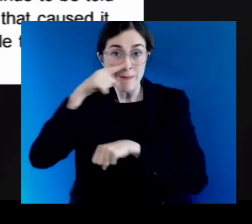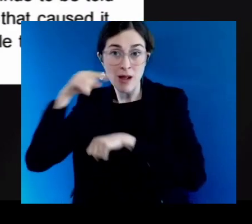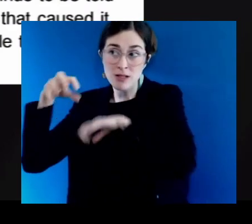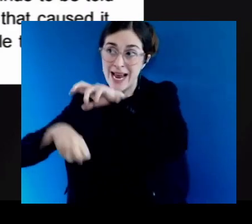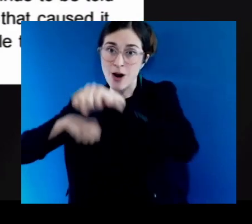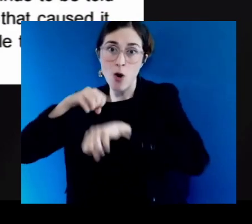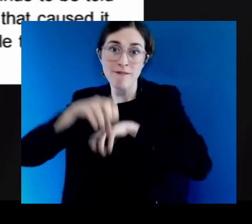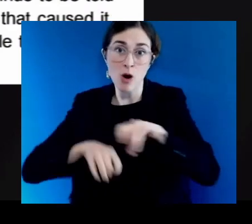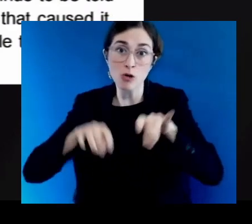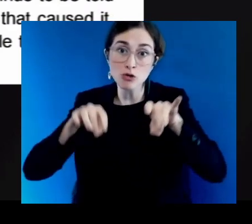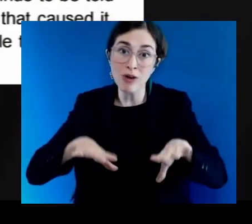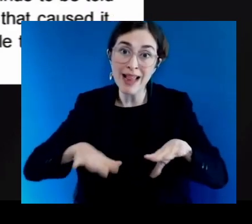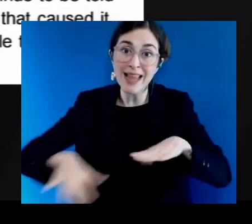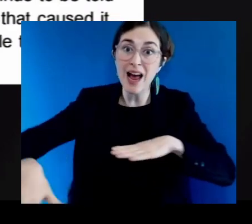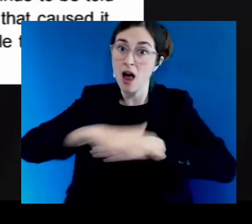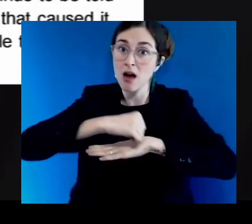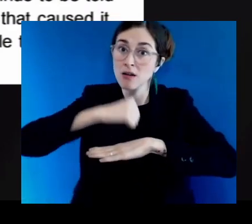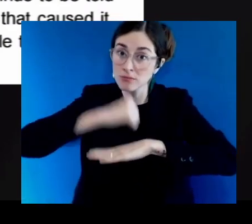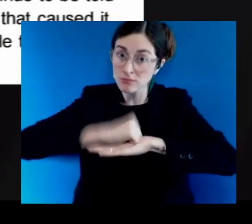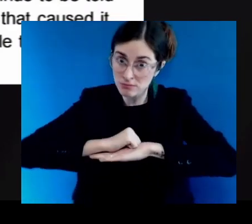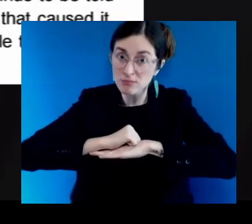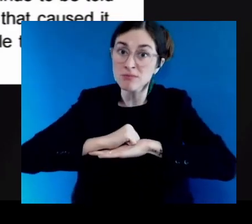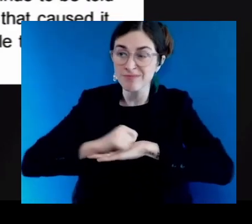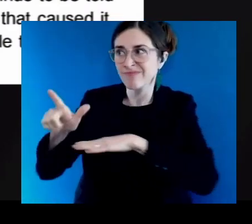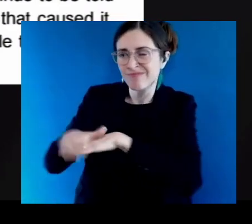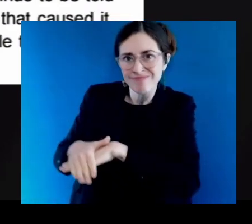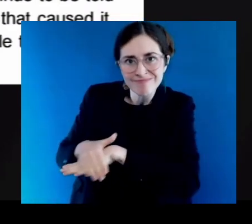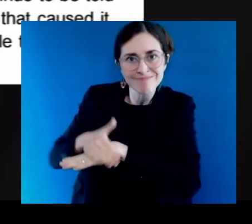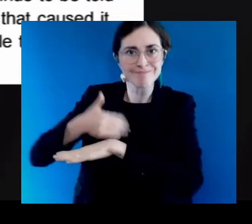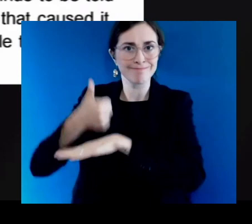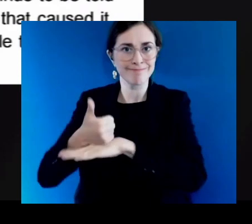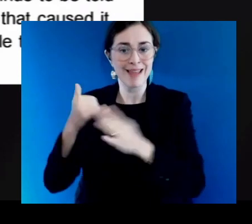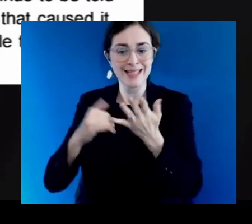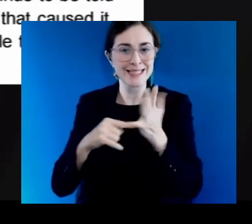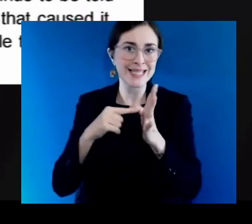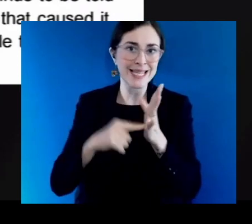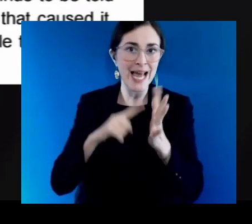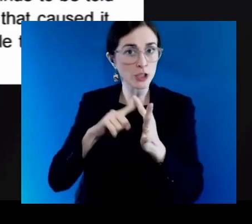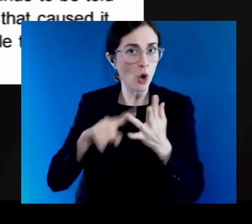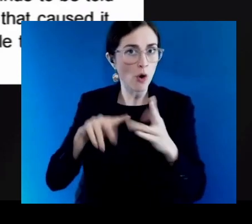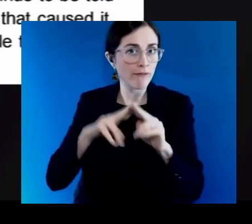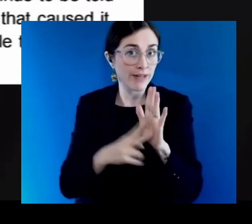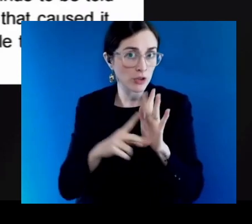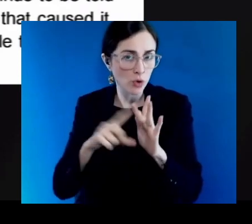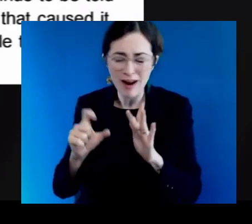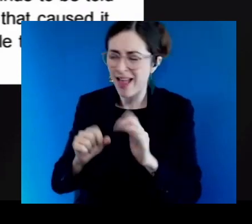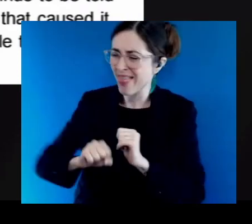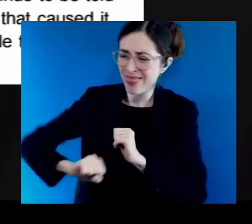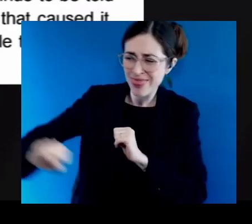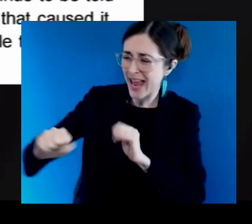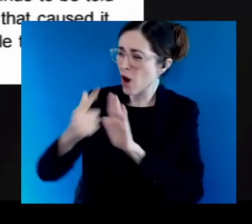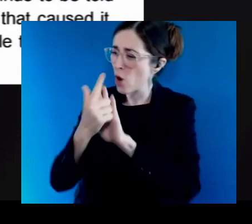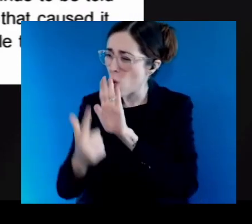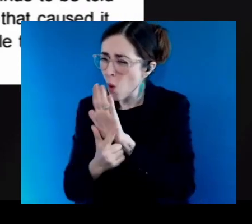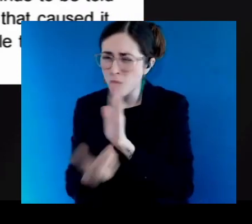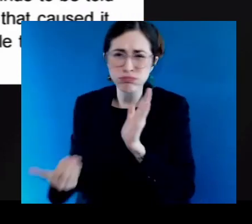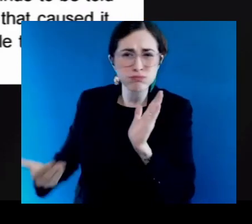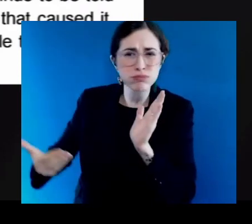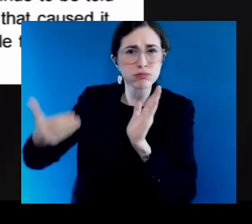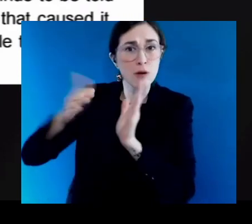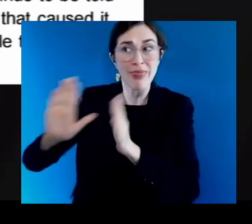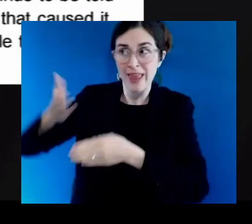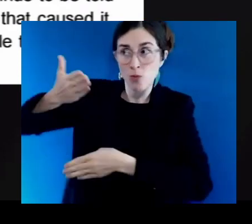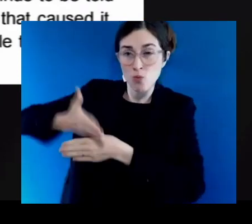Victoria, the establishment of the State of Victoria and its successive laws, policies and practices.